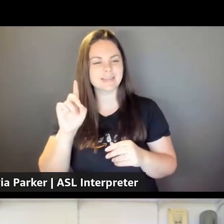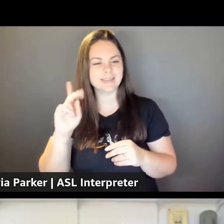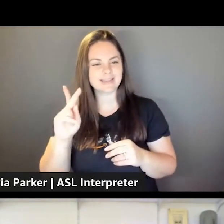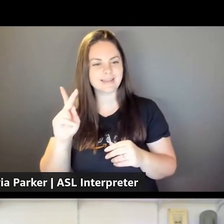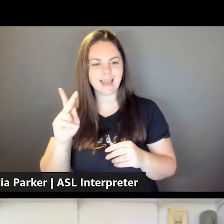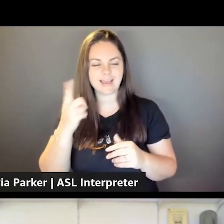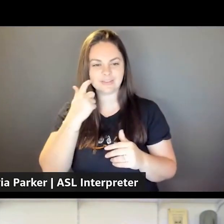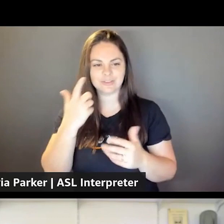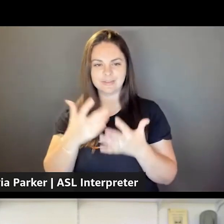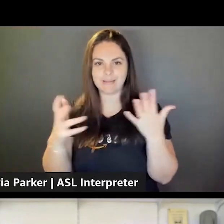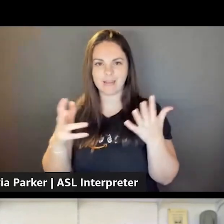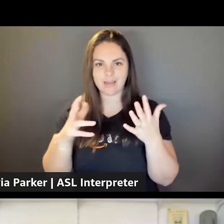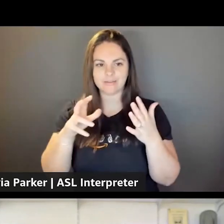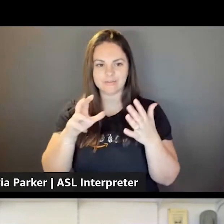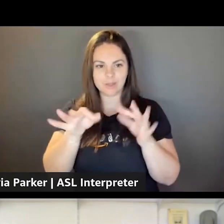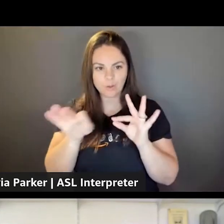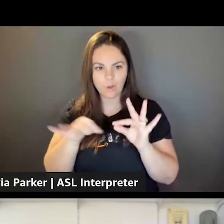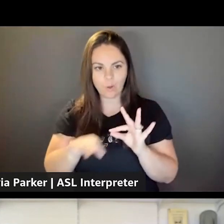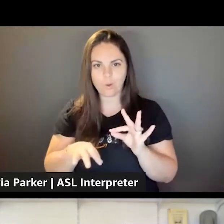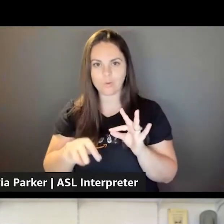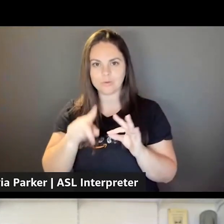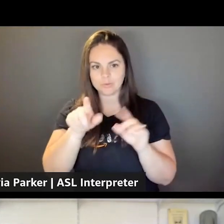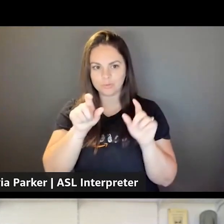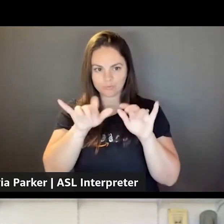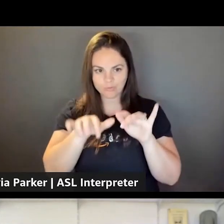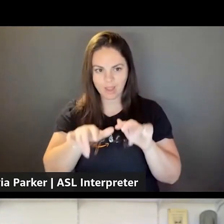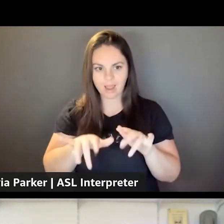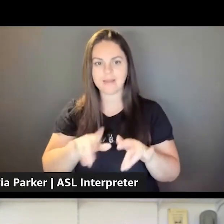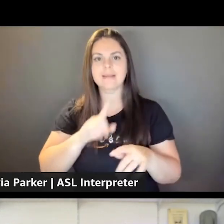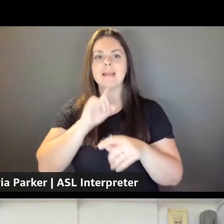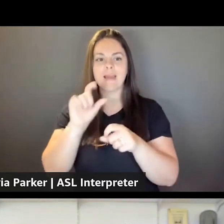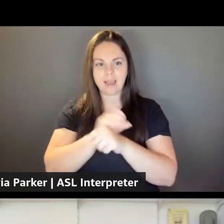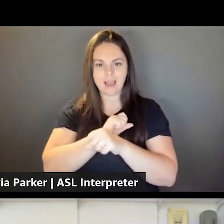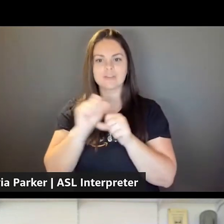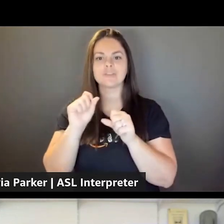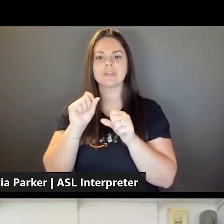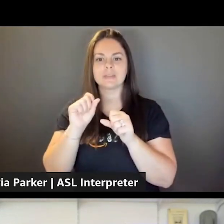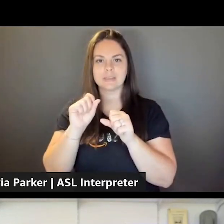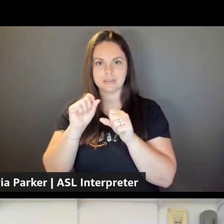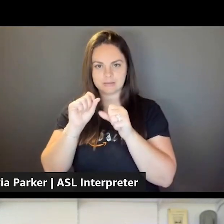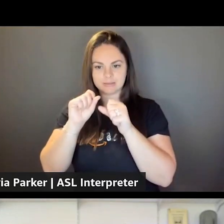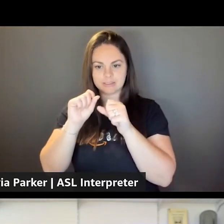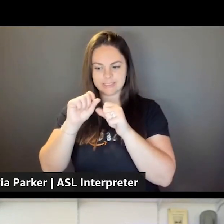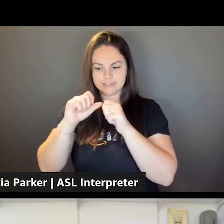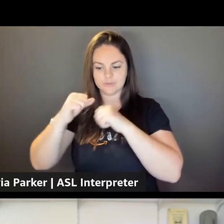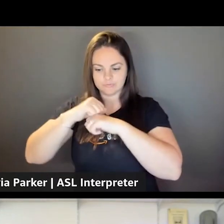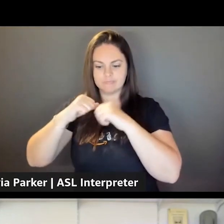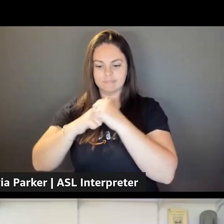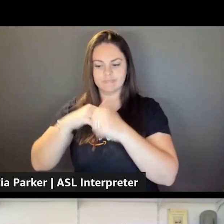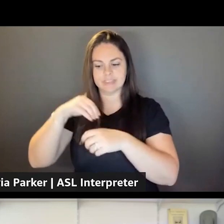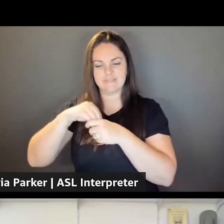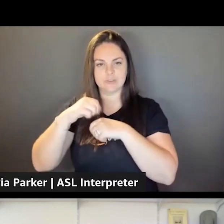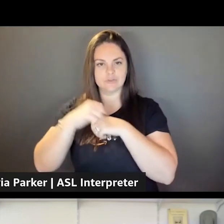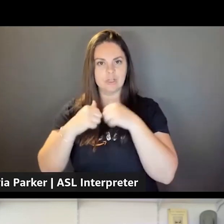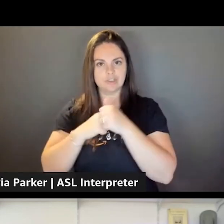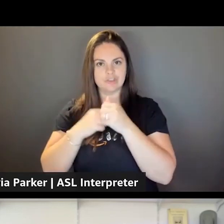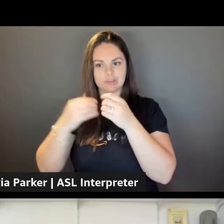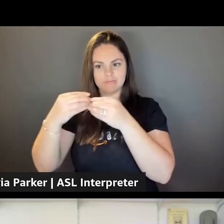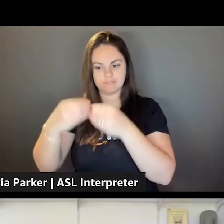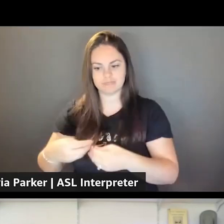code that you write that actually goes out and provisions your infrastructure for. There's a lot behind it. There's a whole,